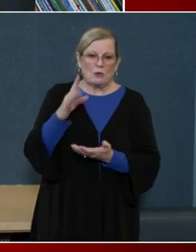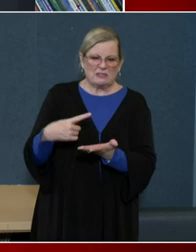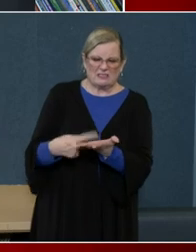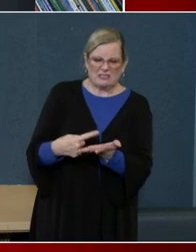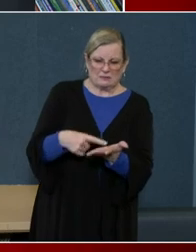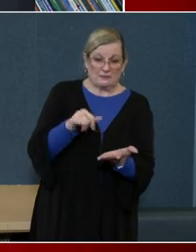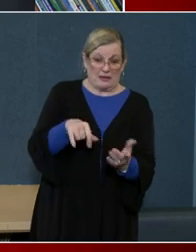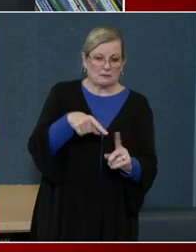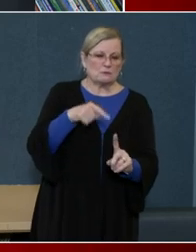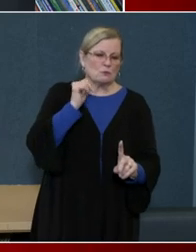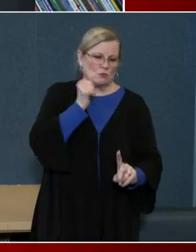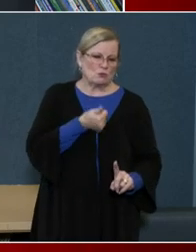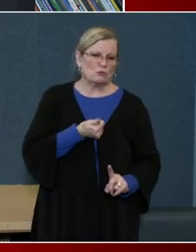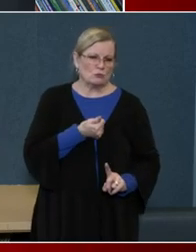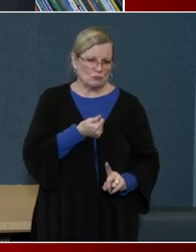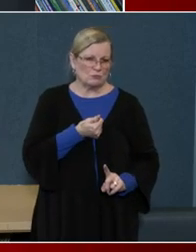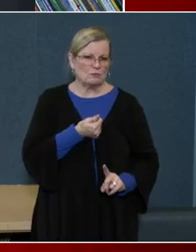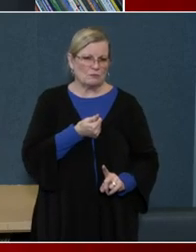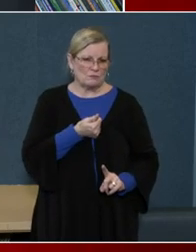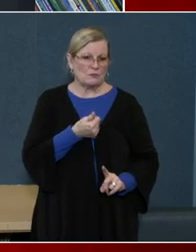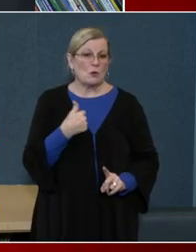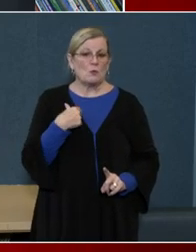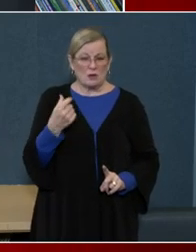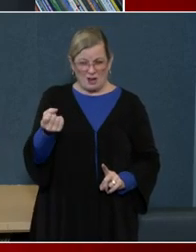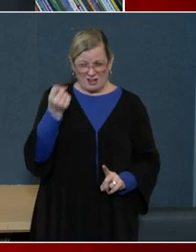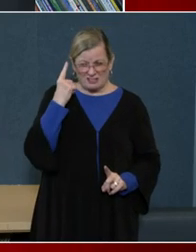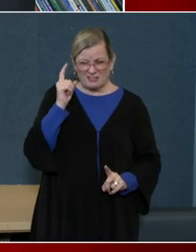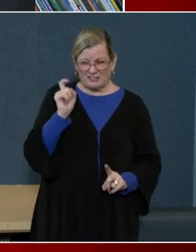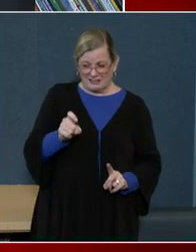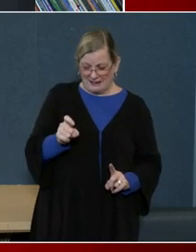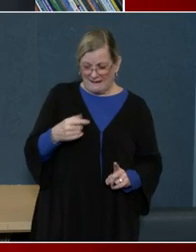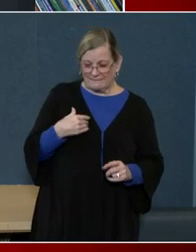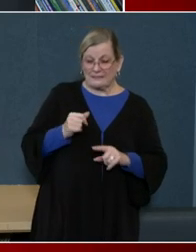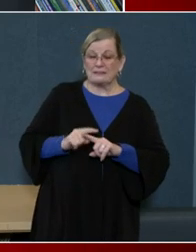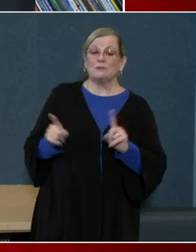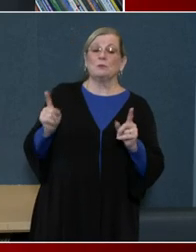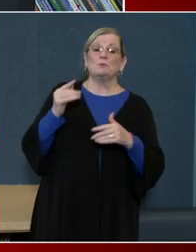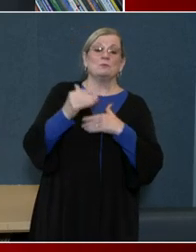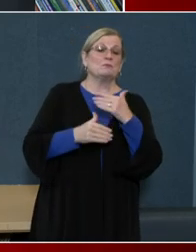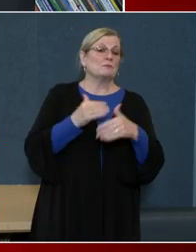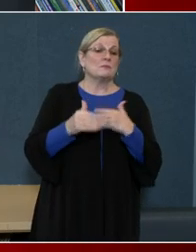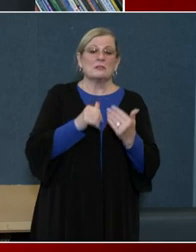broader process at looking at names. So it's not isolated to Wilson.